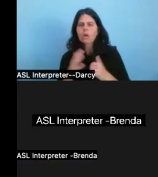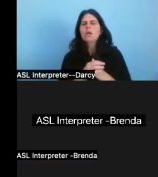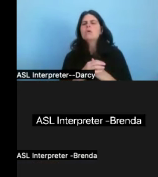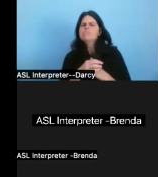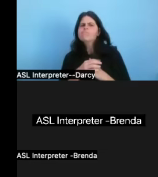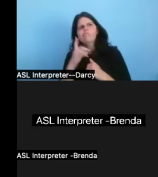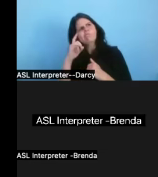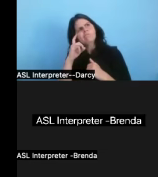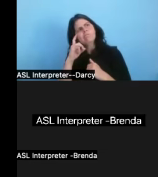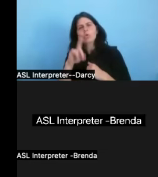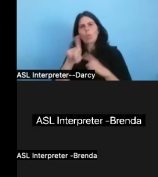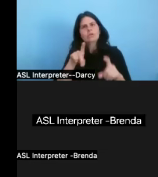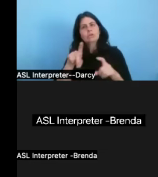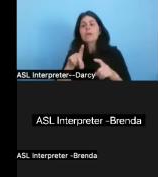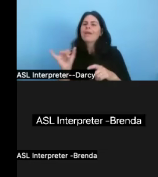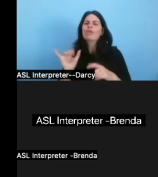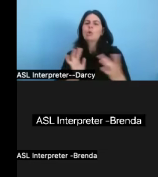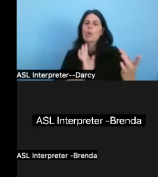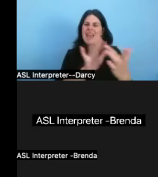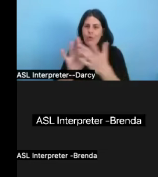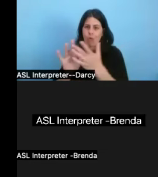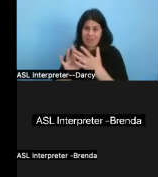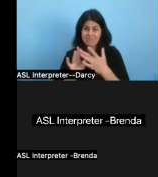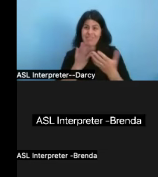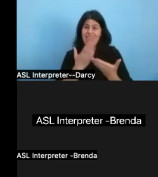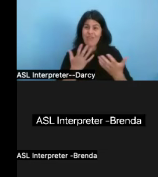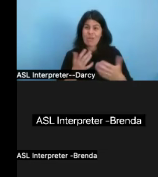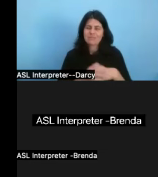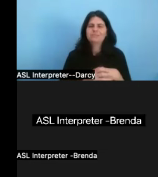networking, and that kind of thing. So thank you very much.